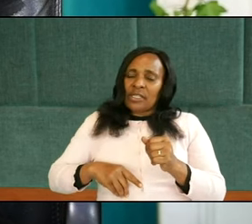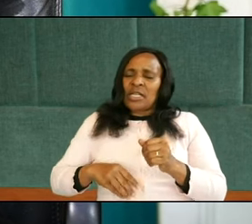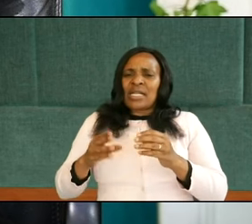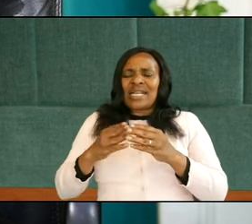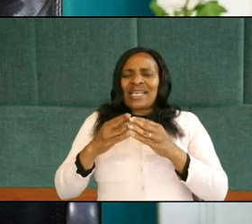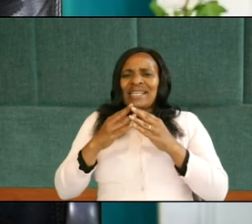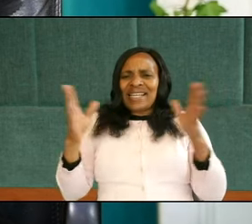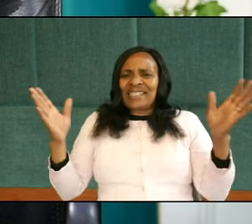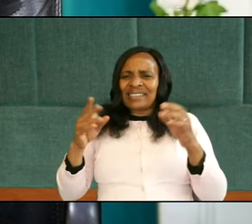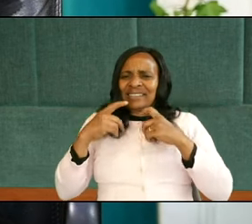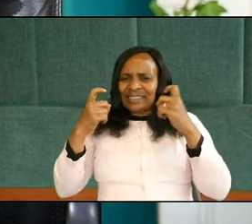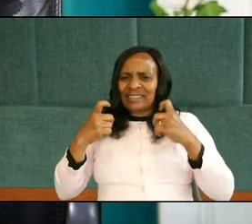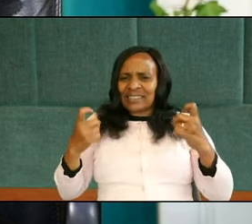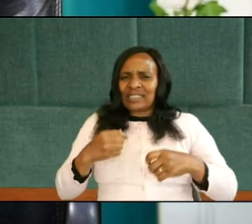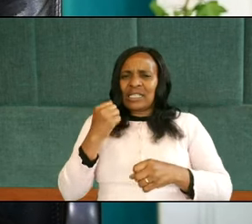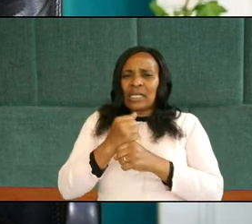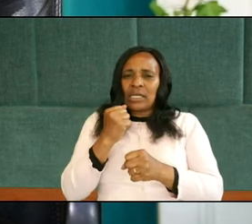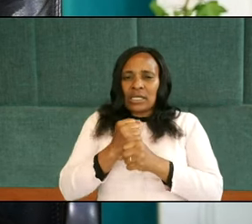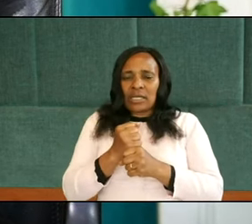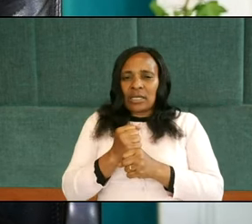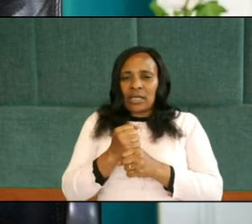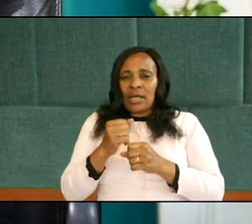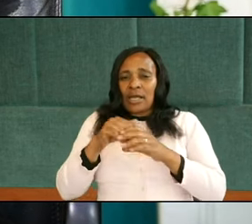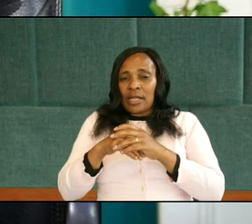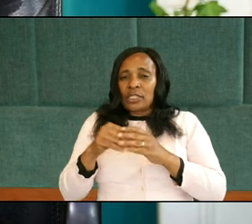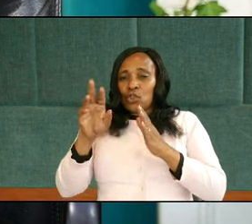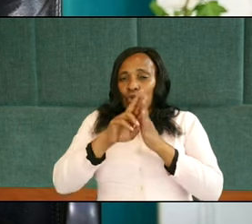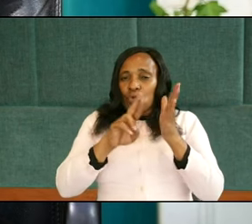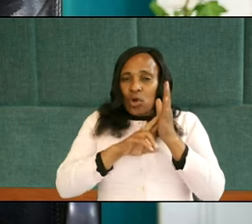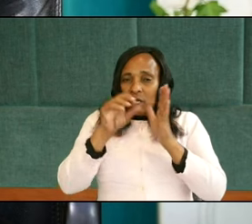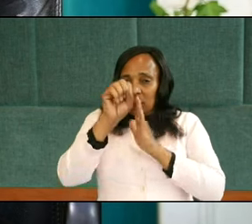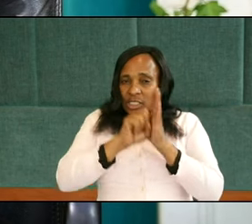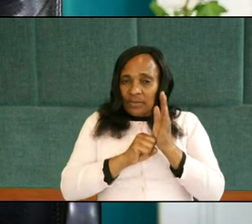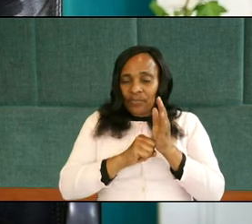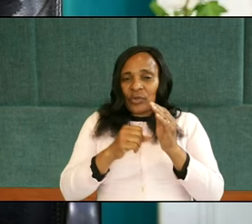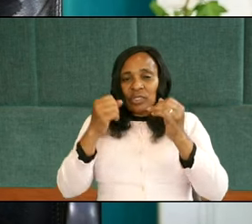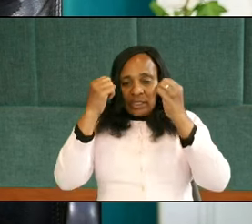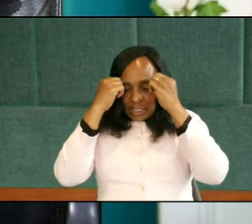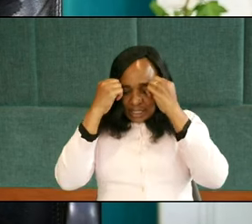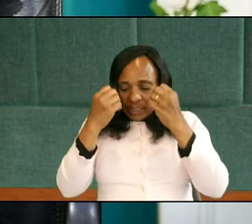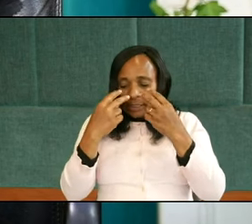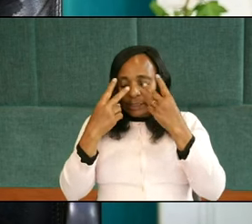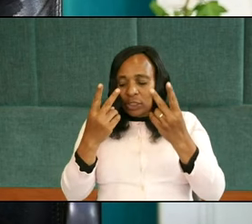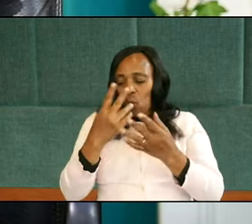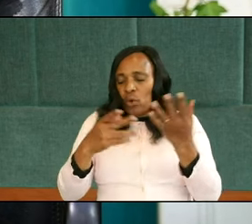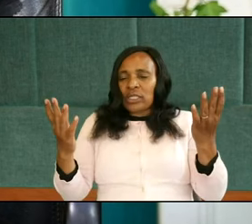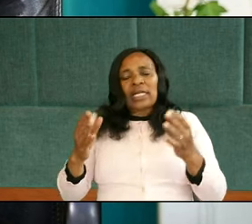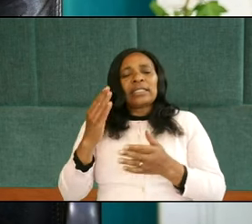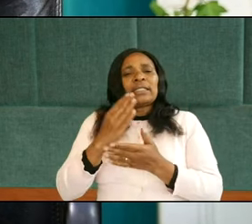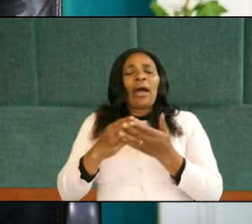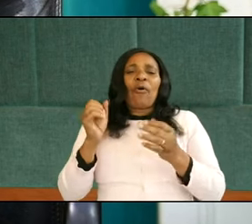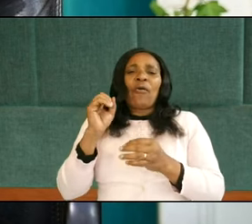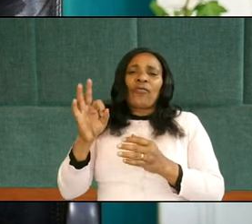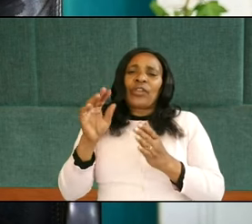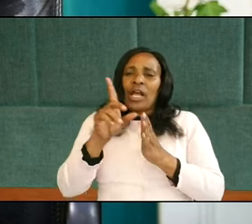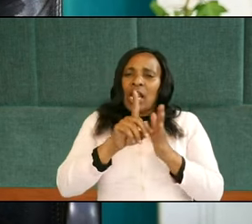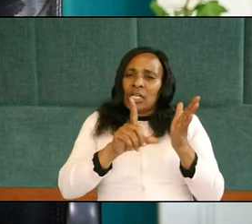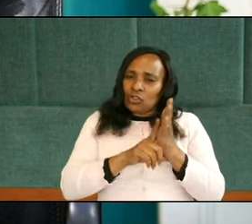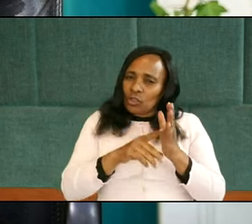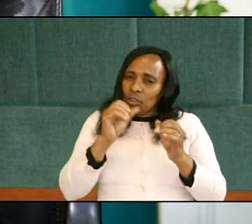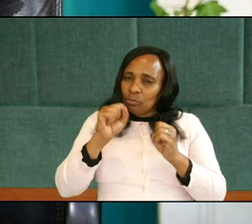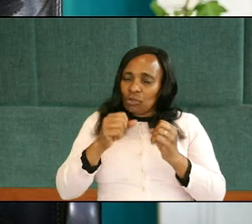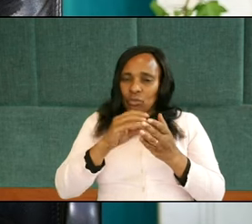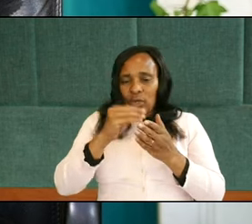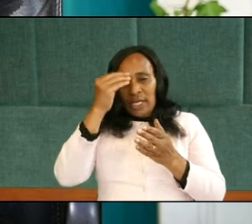that he committed during his rulership. And so today that is what we are going to study and see what are some of the lessons that we can learn